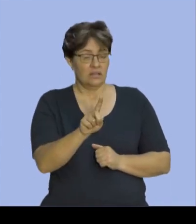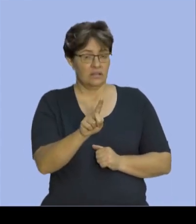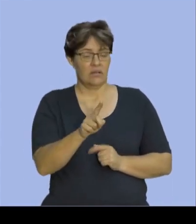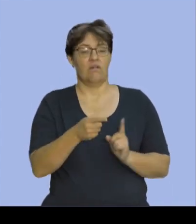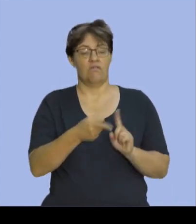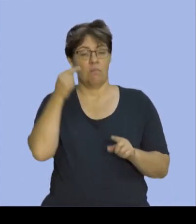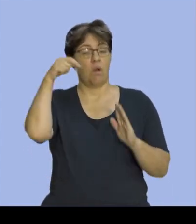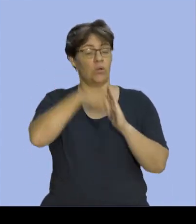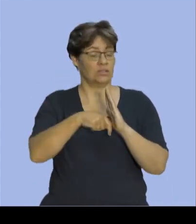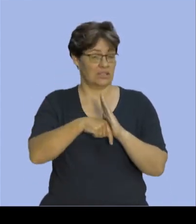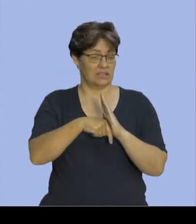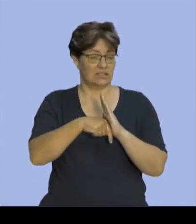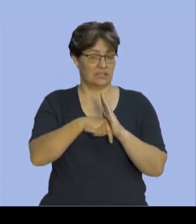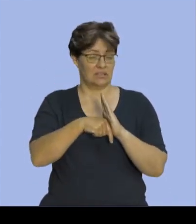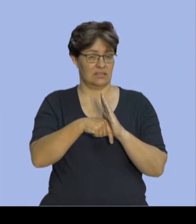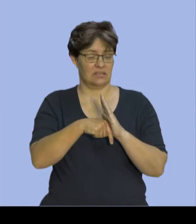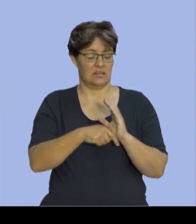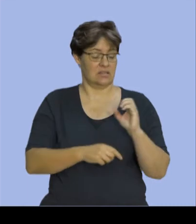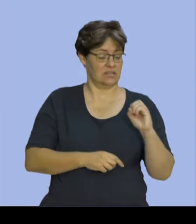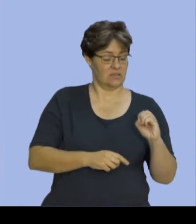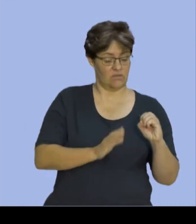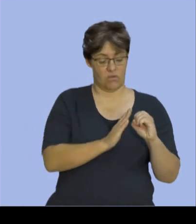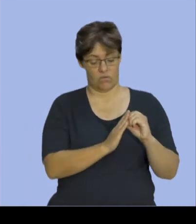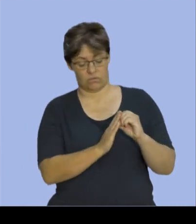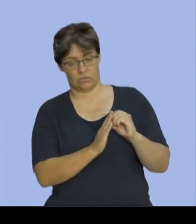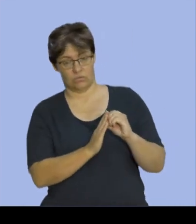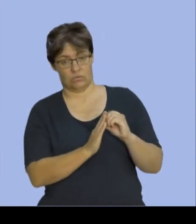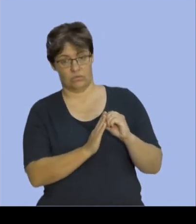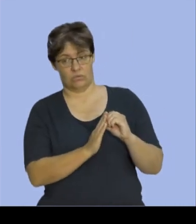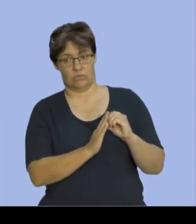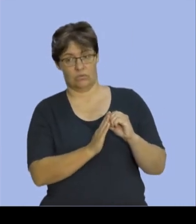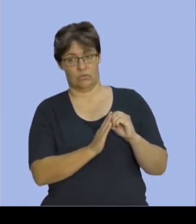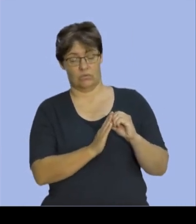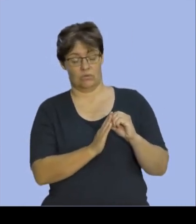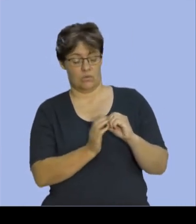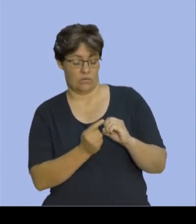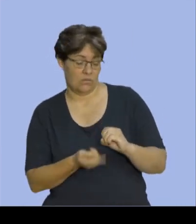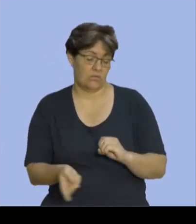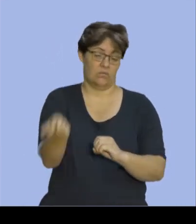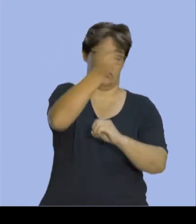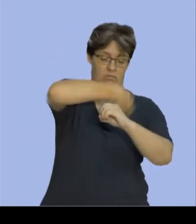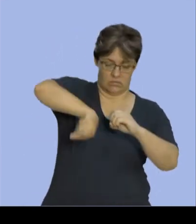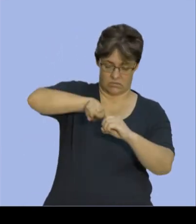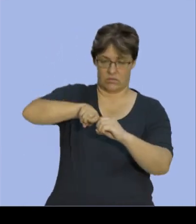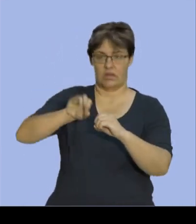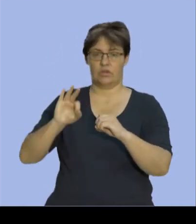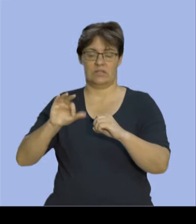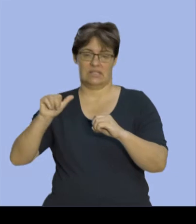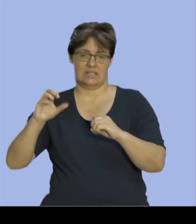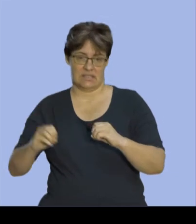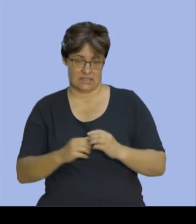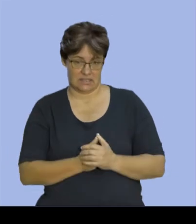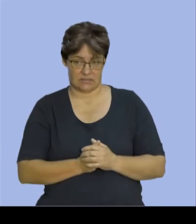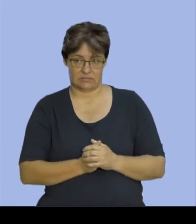this from the context of looking from 0 degrees to 360 degrees. So this is normally 0